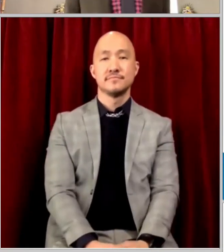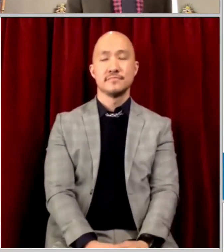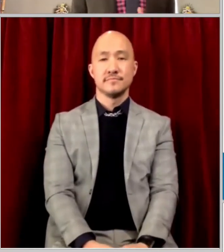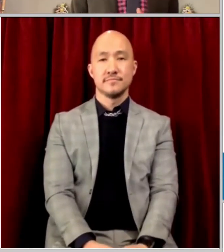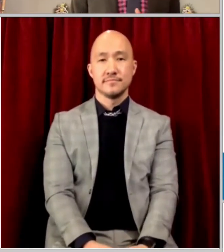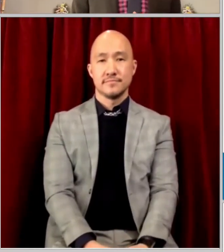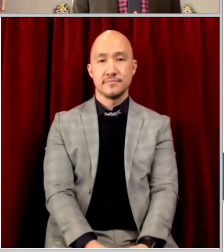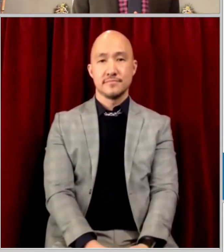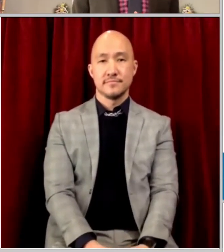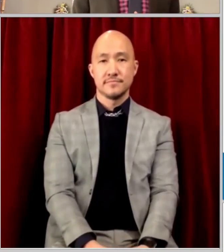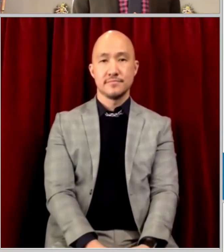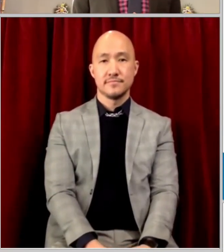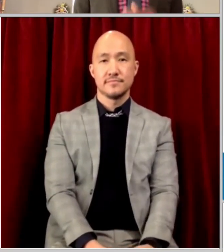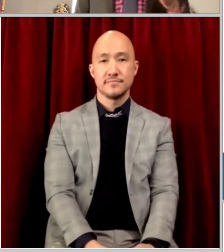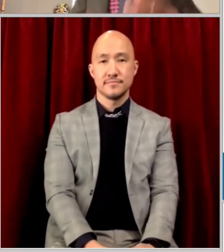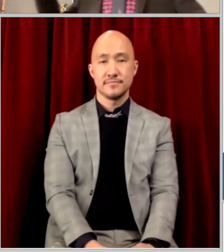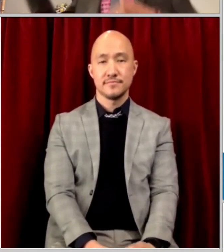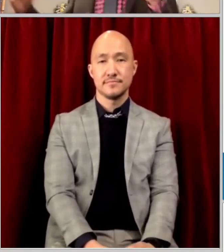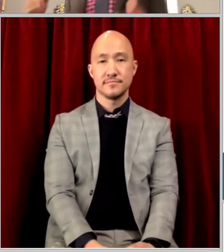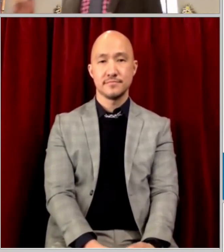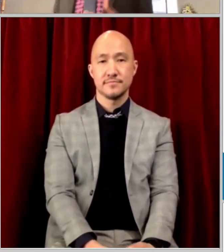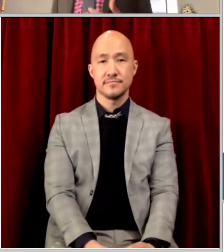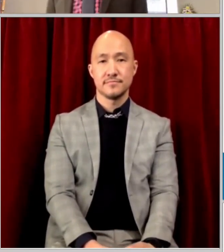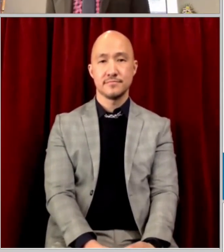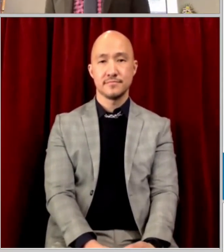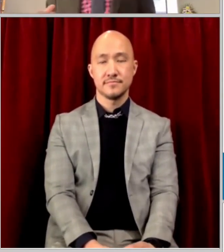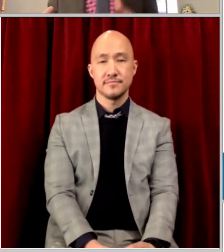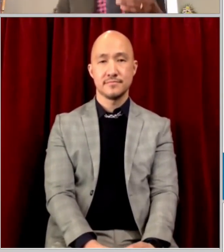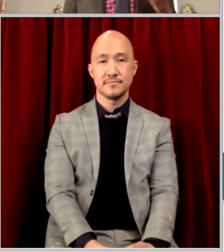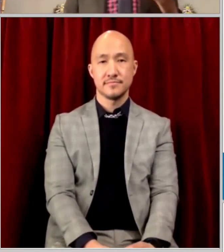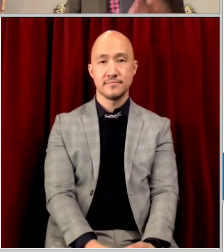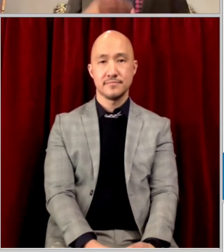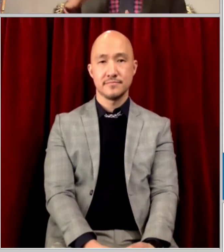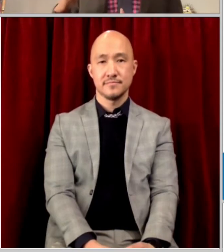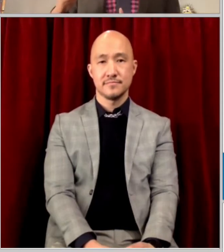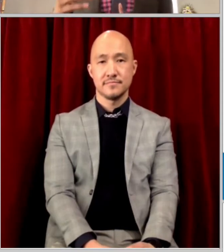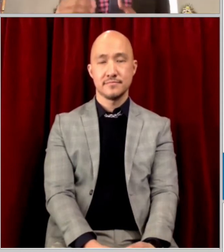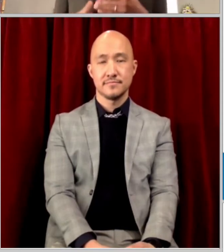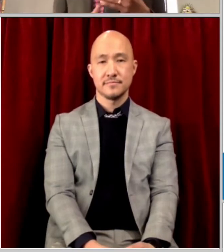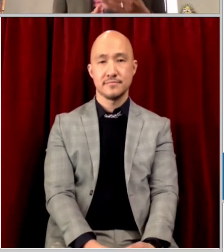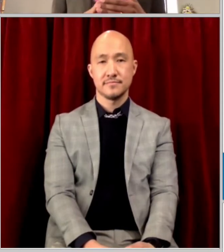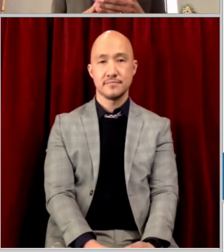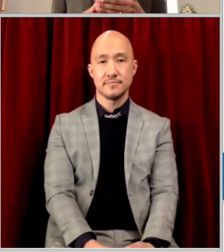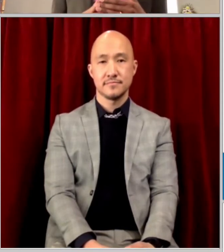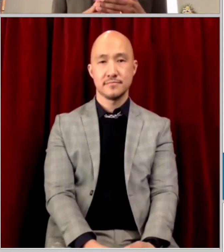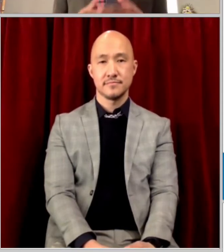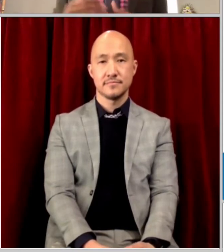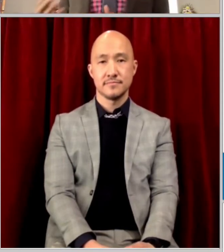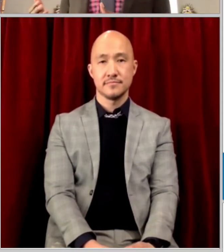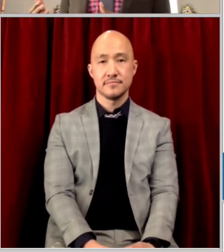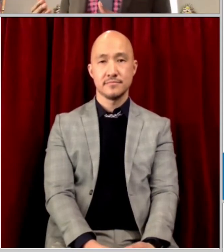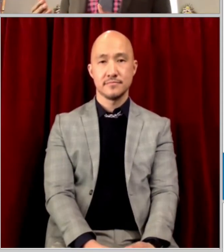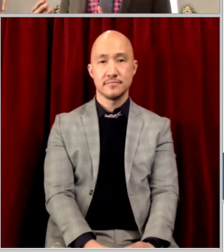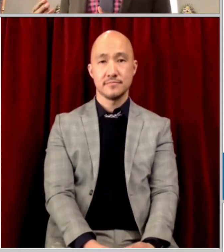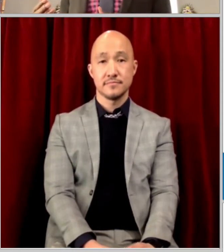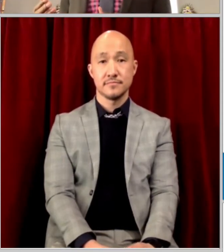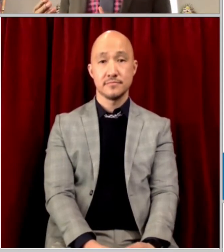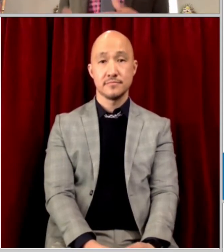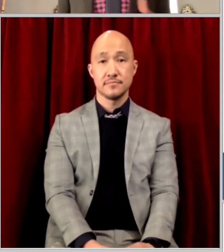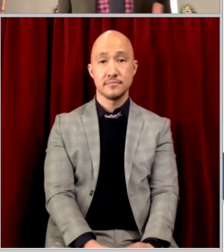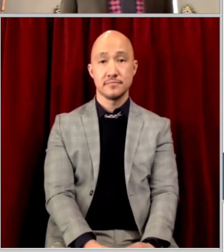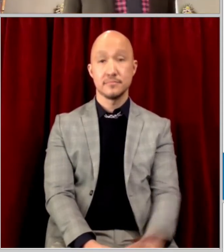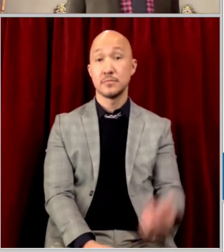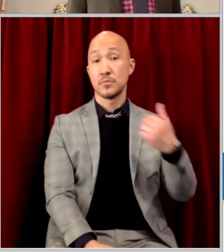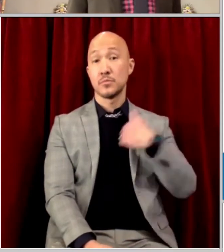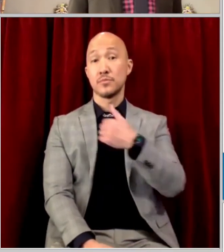And we've seen that happen, right? People we've known for years and years and years, and all of a sudden, we're like, where are they?